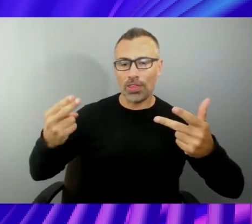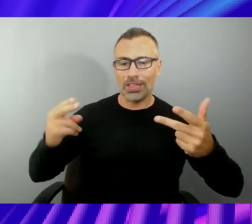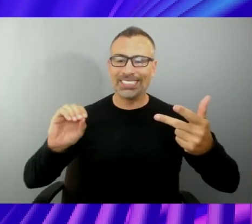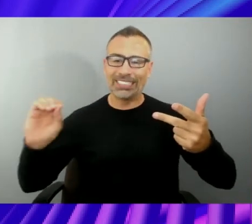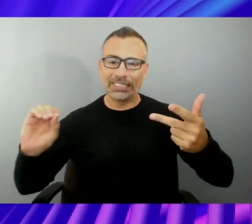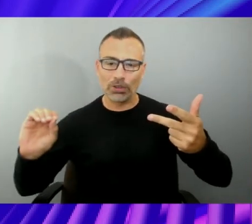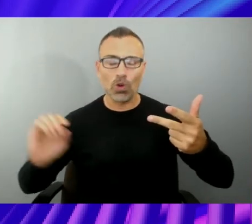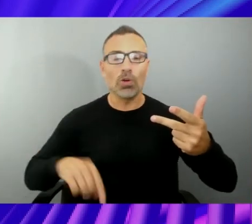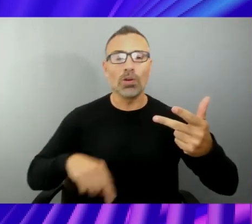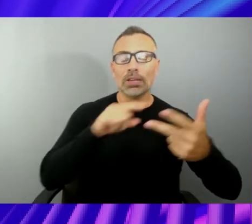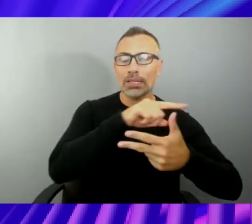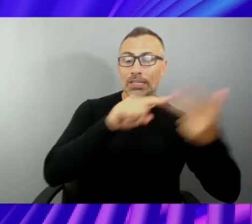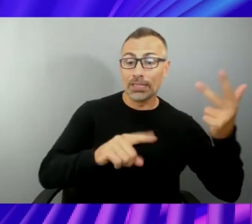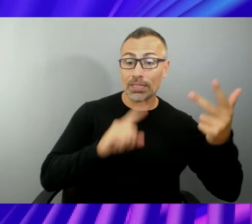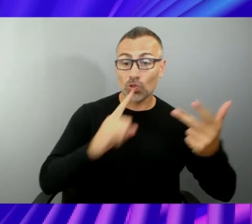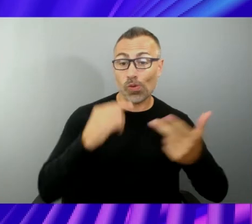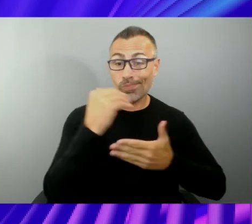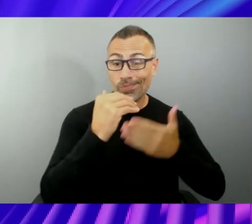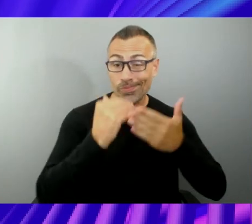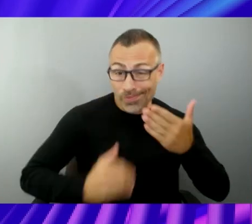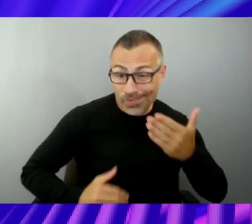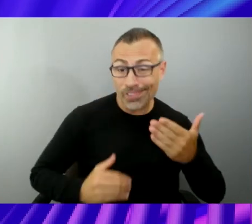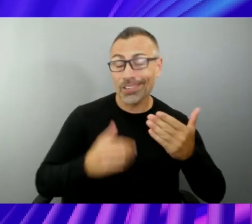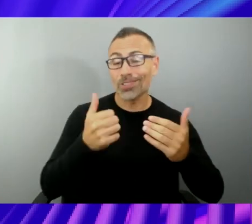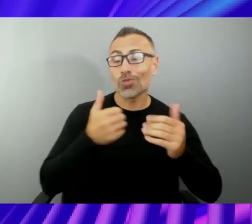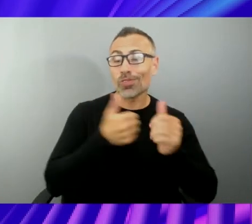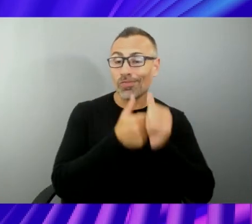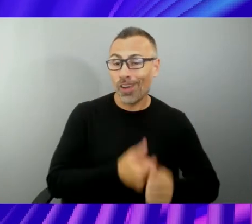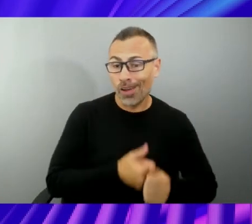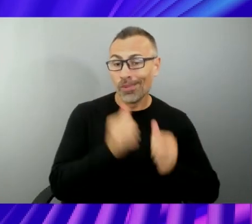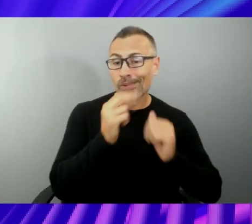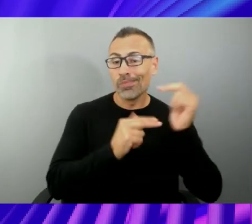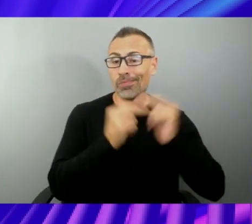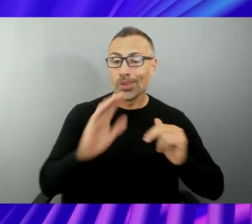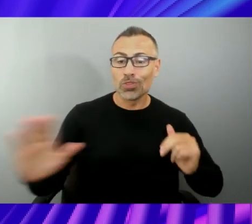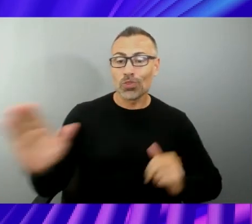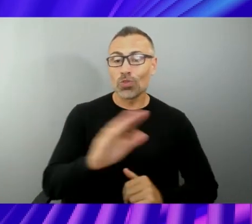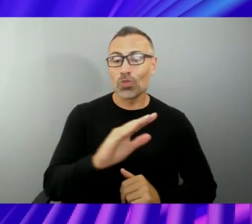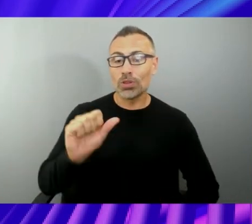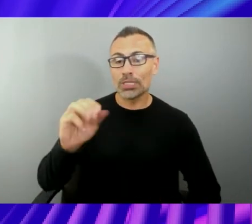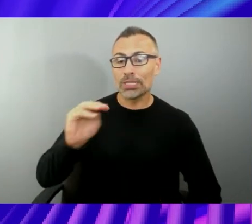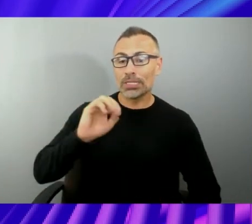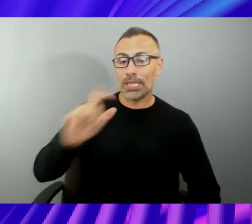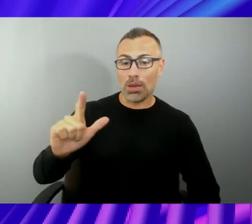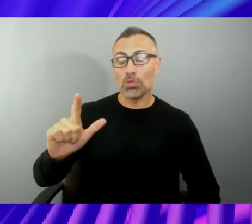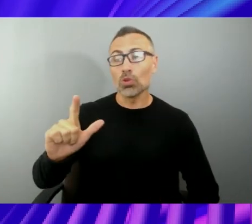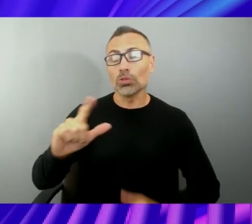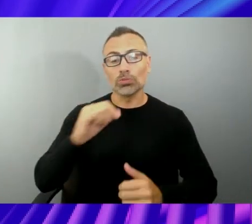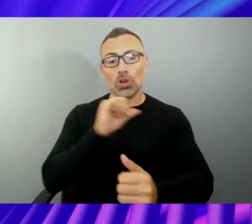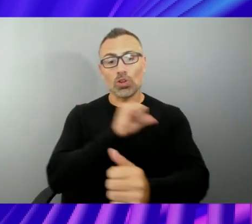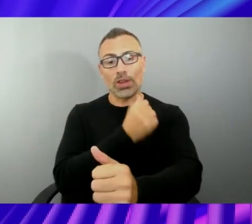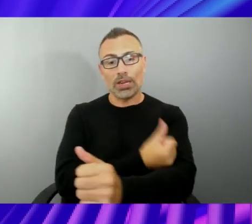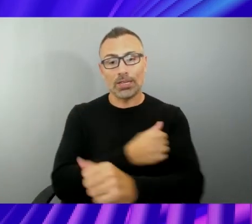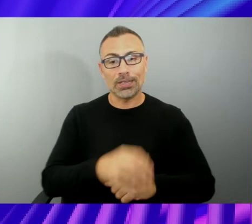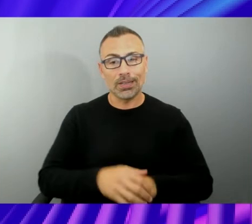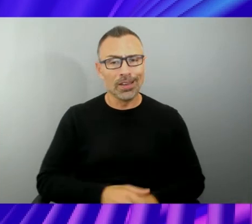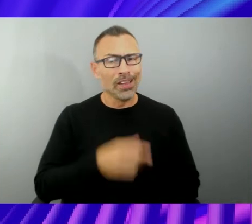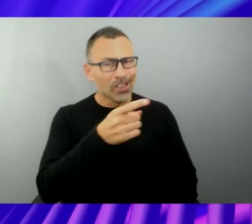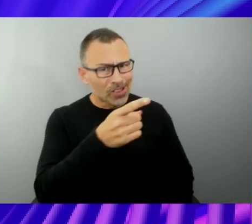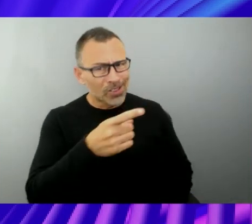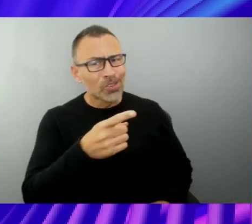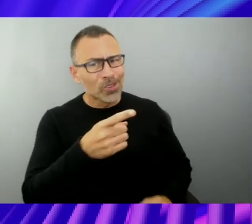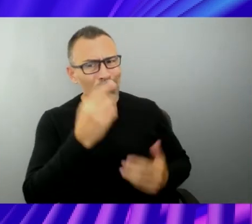can follow this blog and they can build their own SAML federation. Yeah, so is that, like you walked through all that, so it was very right.